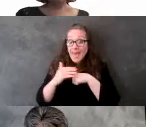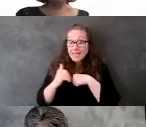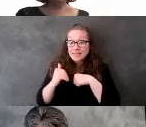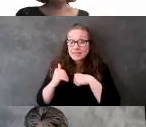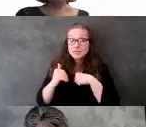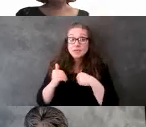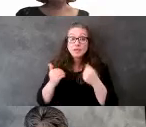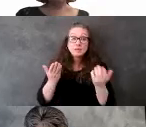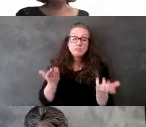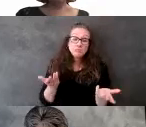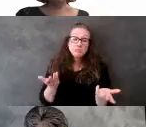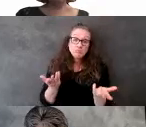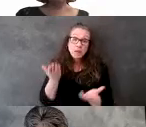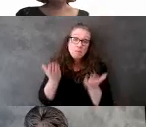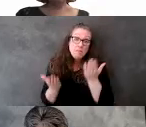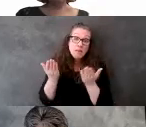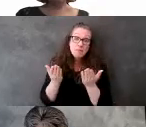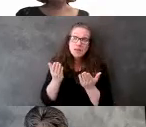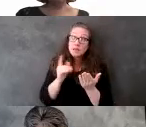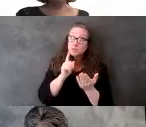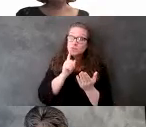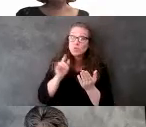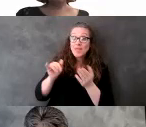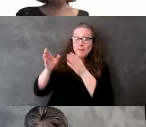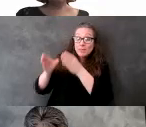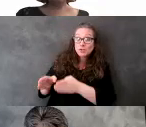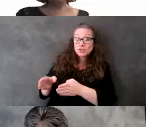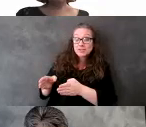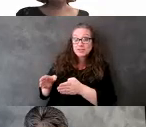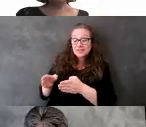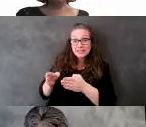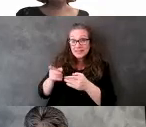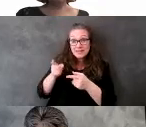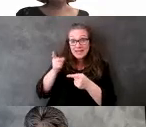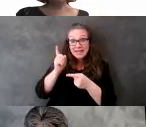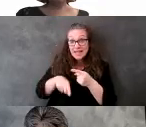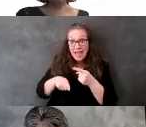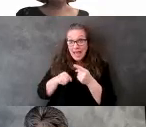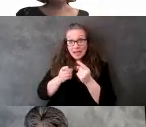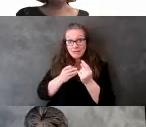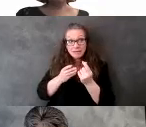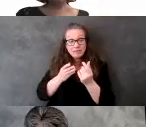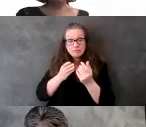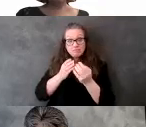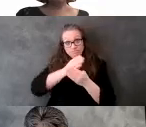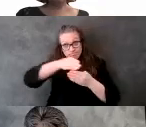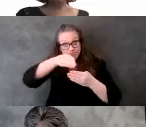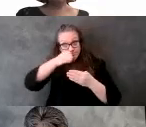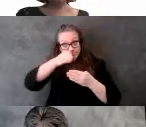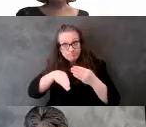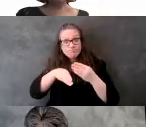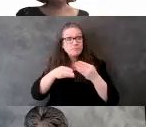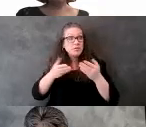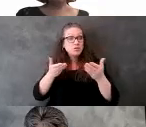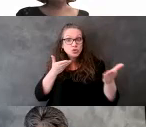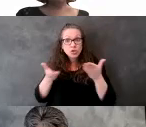it may be the case for that individual that they're not going to be able to get through the appointment or the service without the